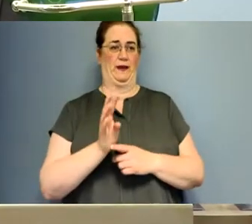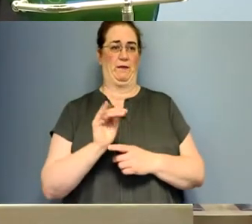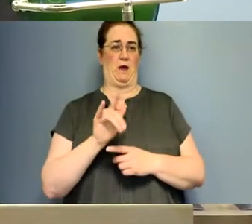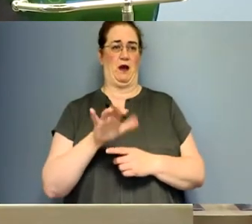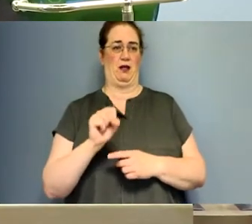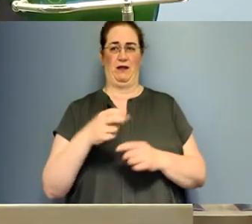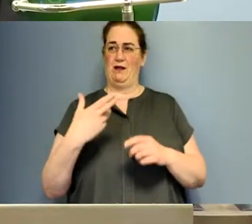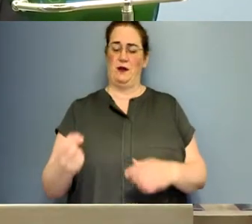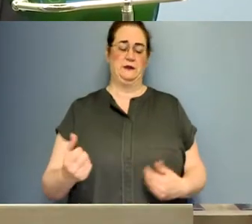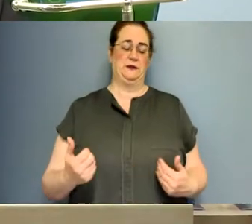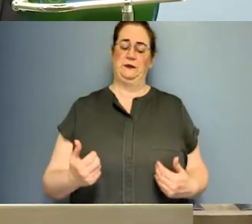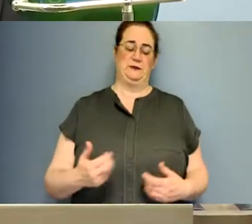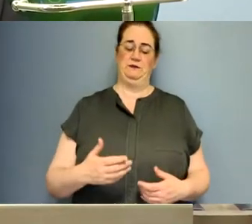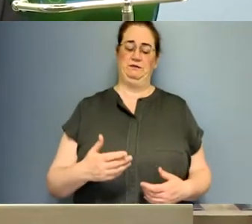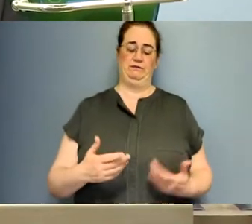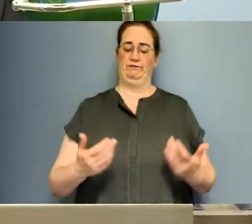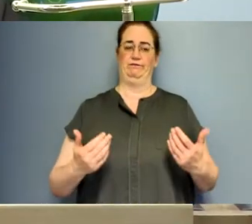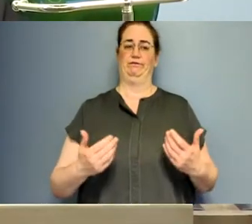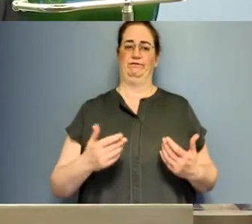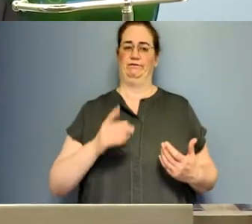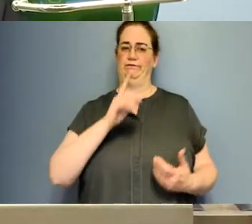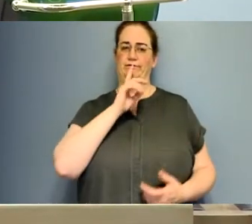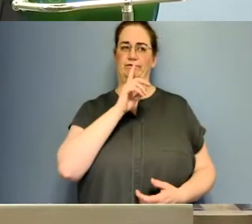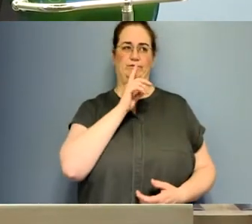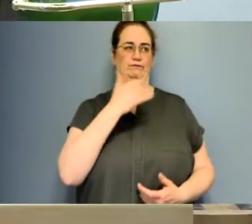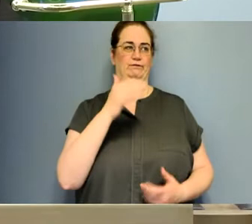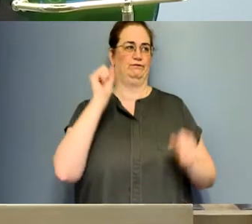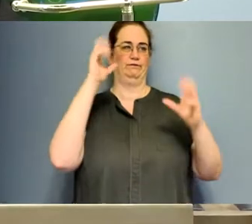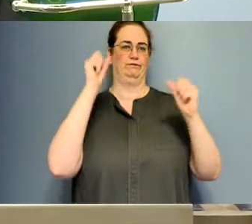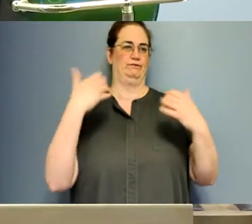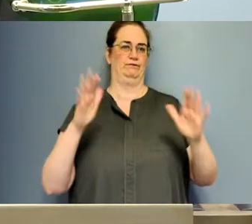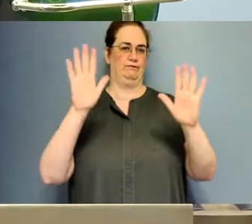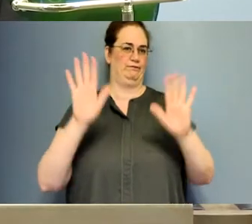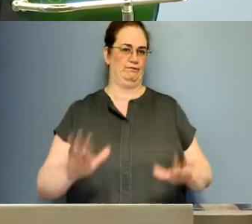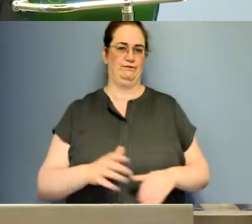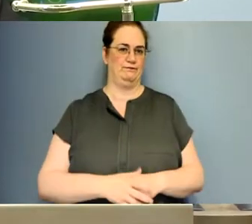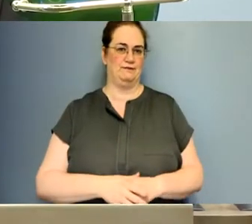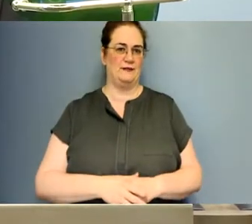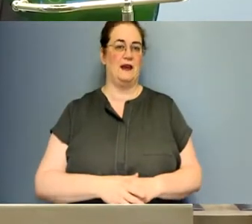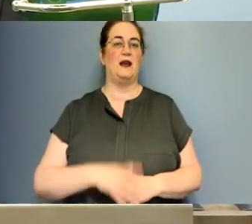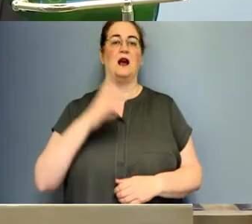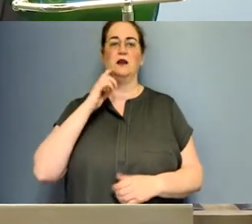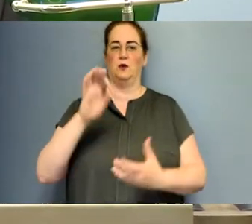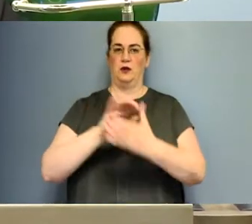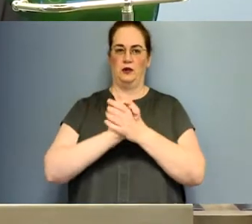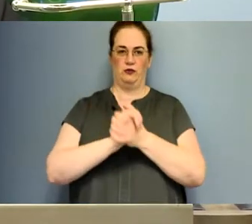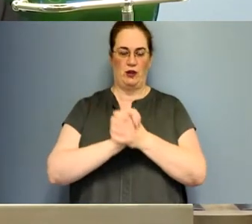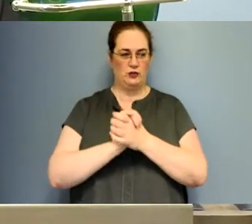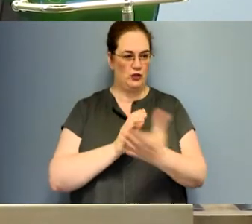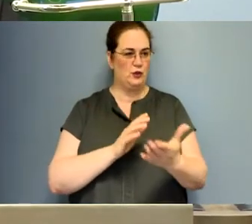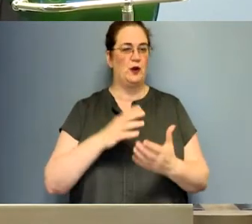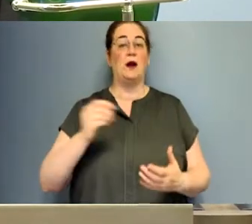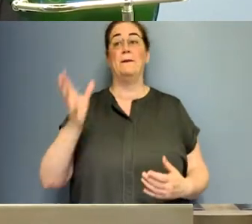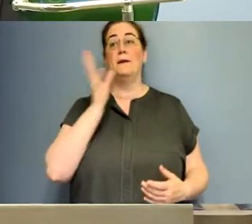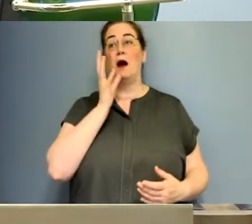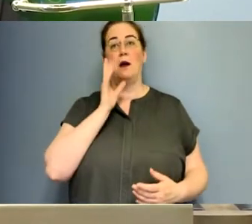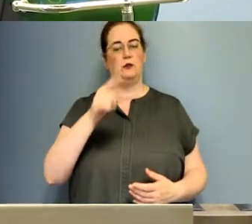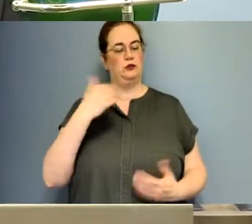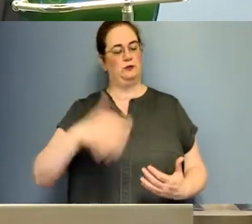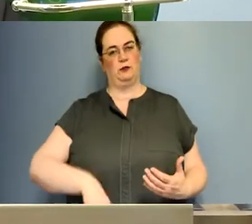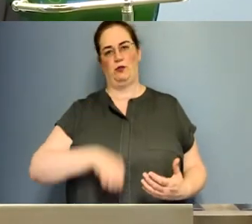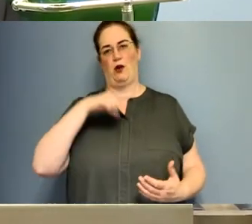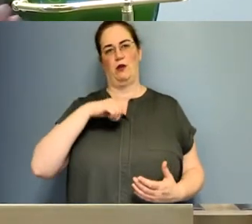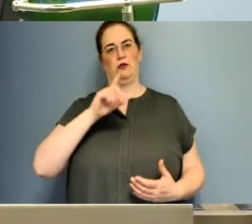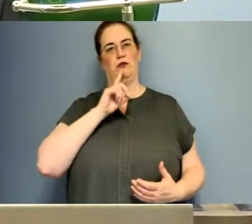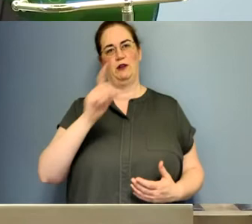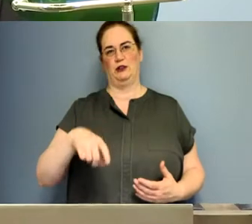mile in high school is nothing short of sensational. And I just want to congratulate you. And Mom, you should be so proud. You